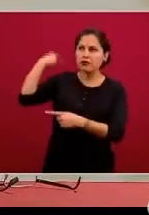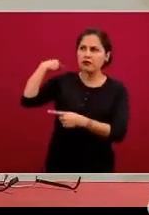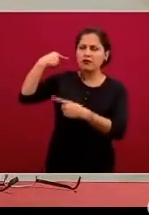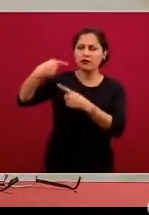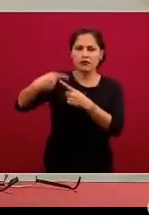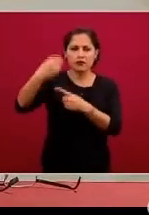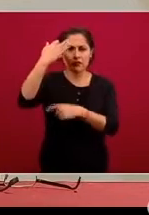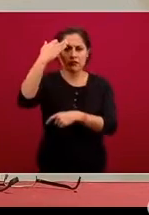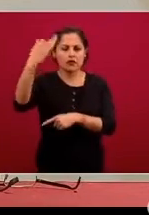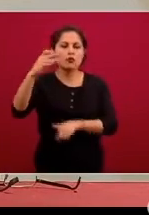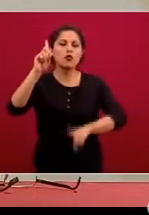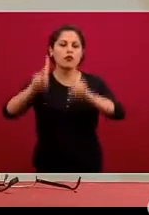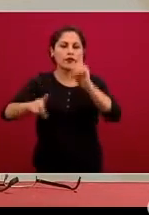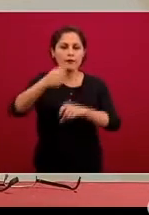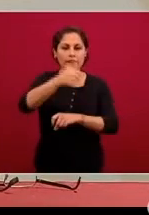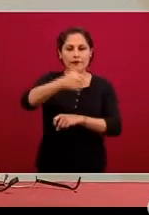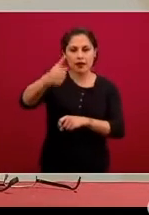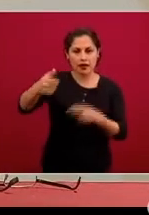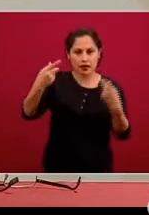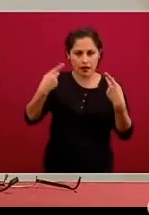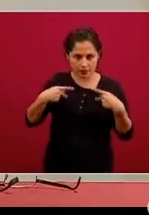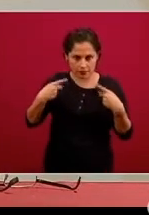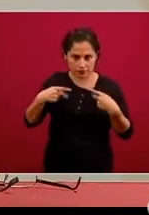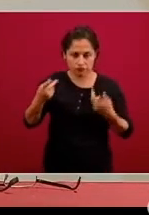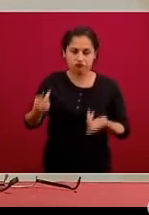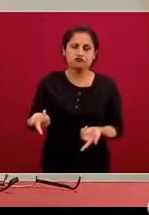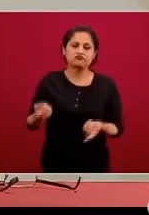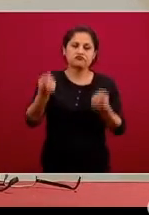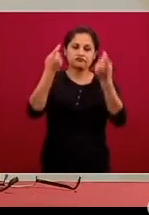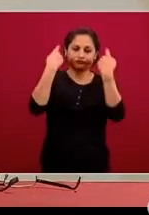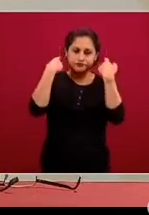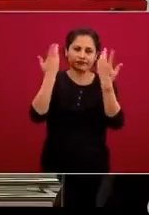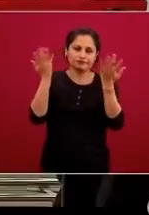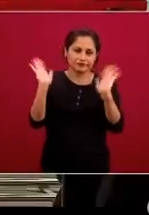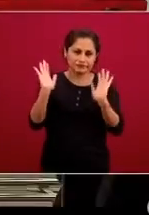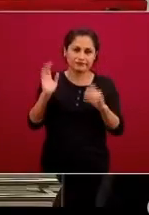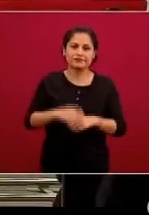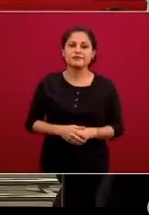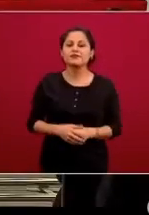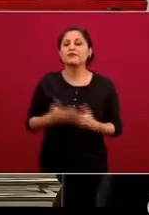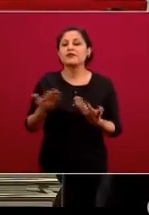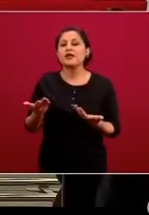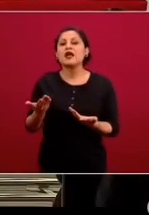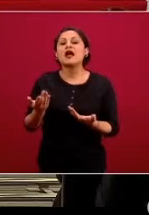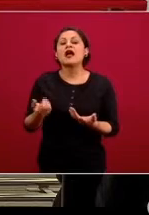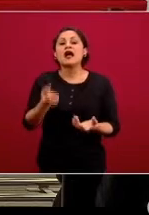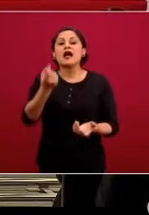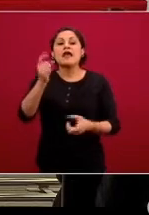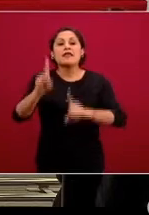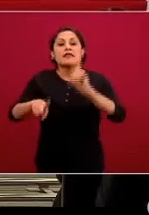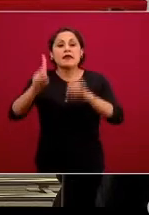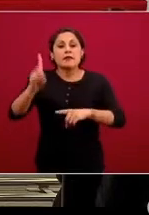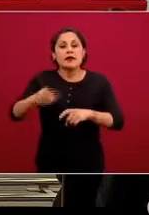will retain it for a while and then eventually forget it. There are people who don't remember what was said to them